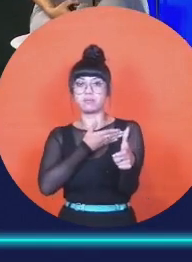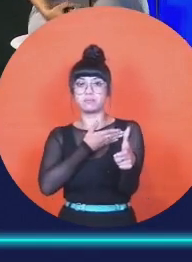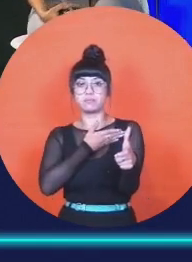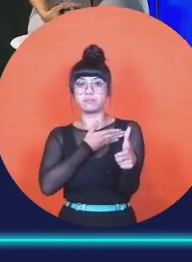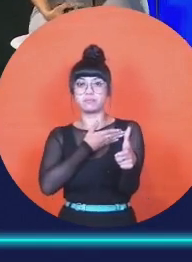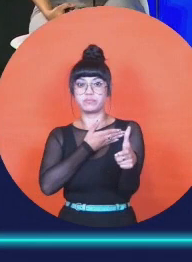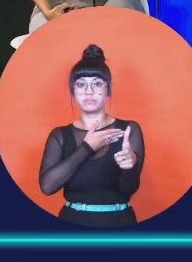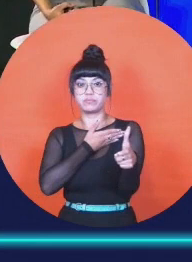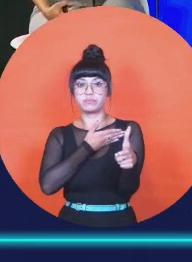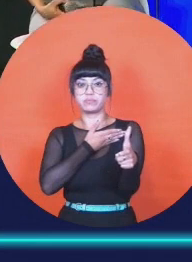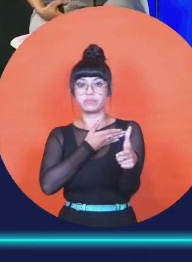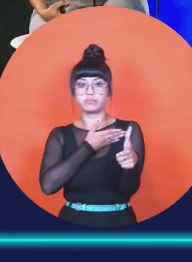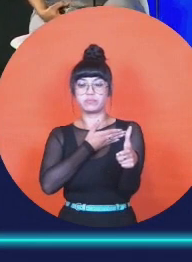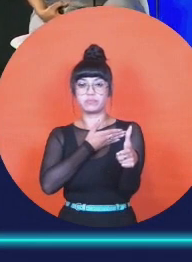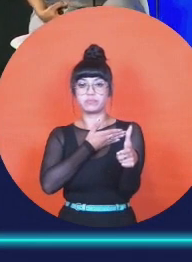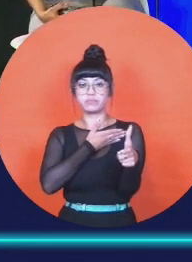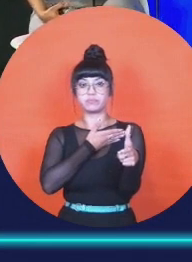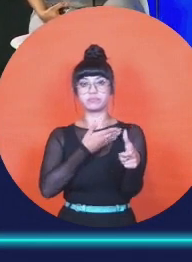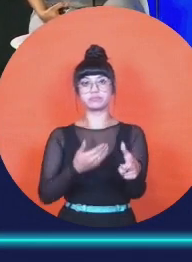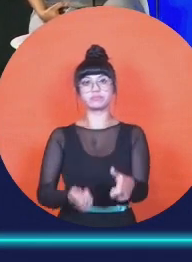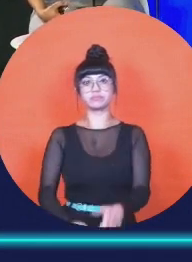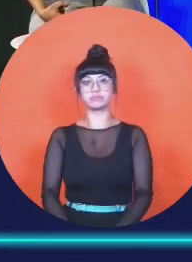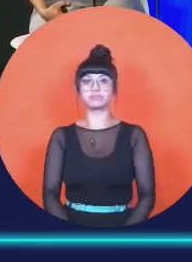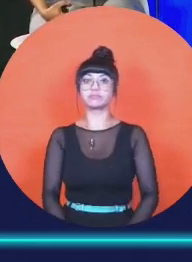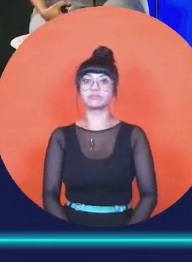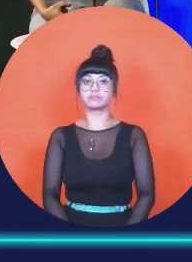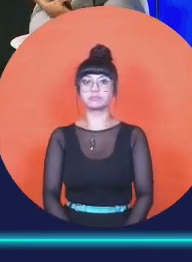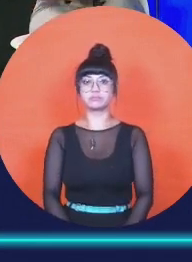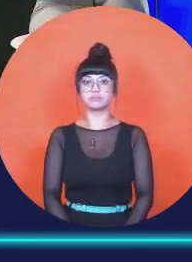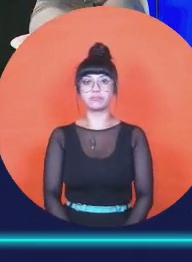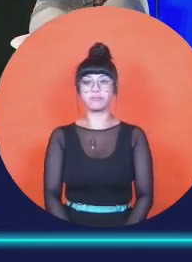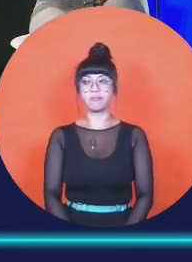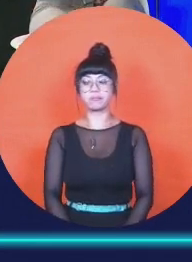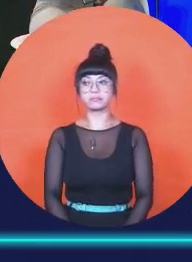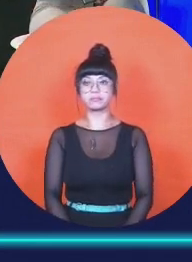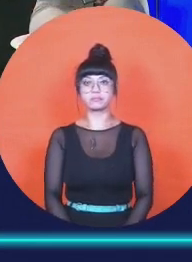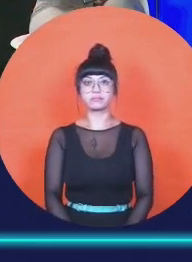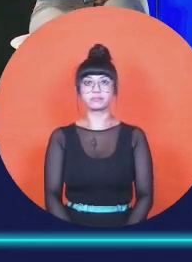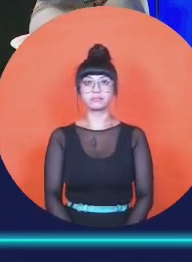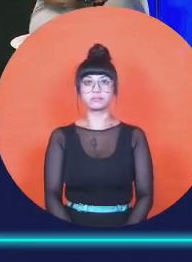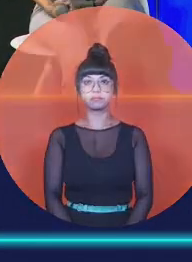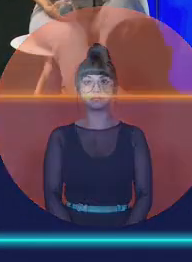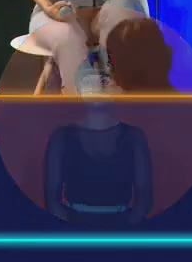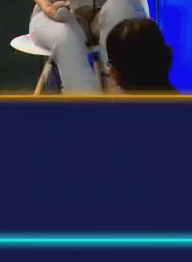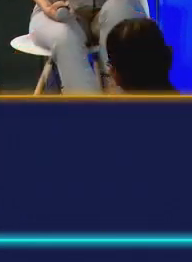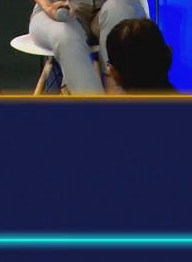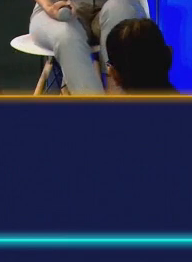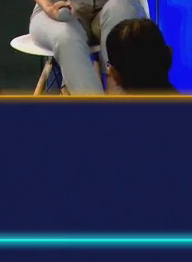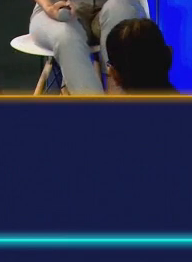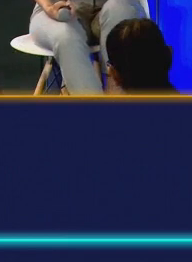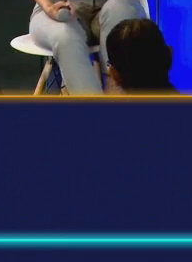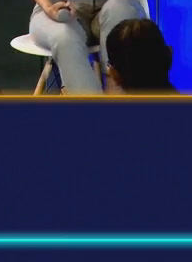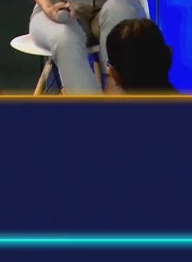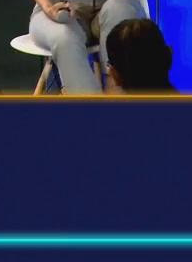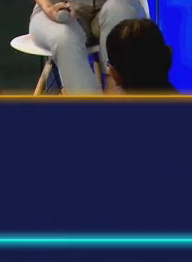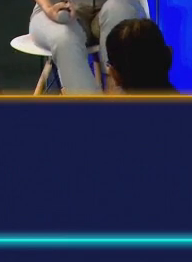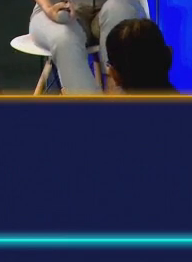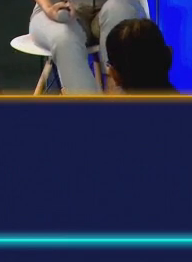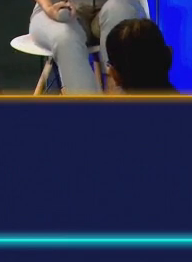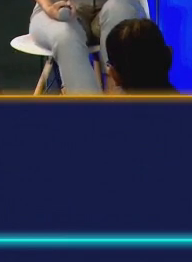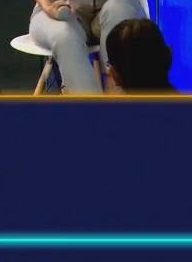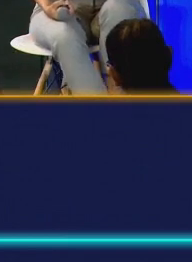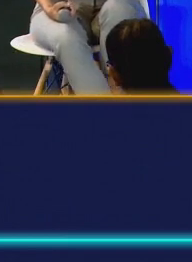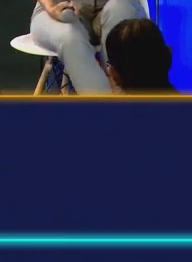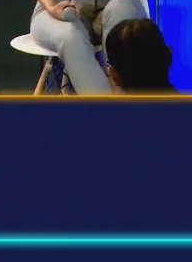we don't have time. I can't play everything. I can barely play the games that we make. So getting parents to